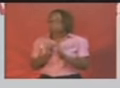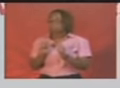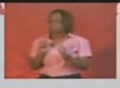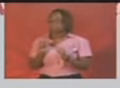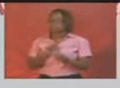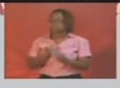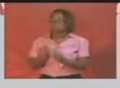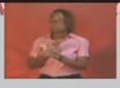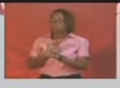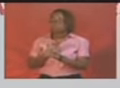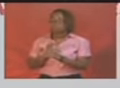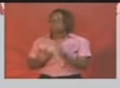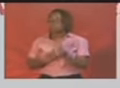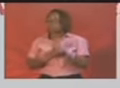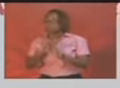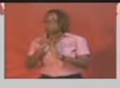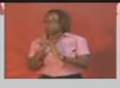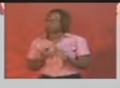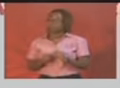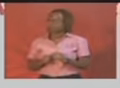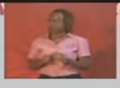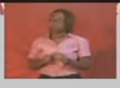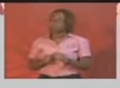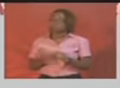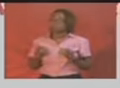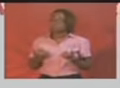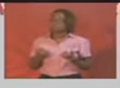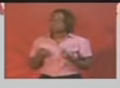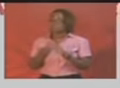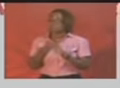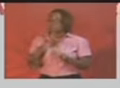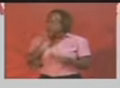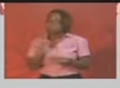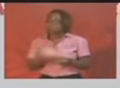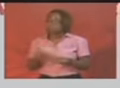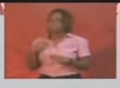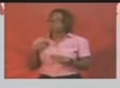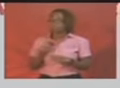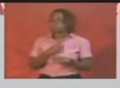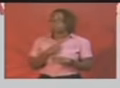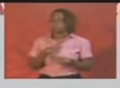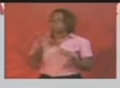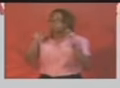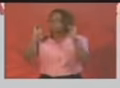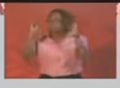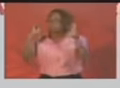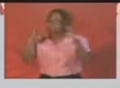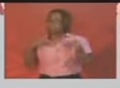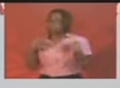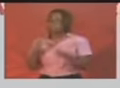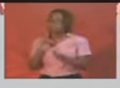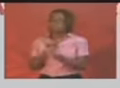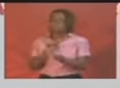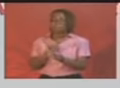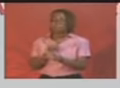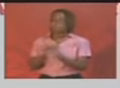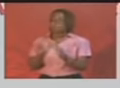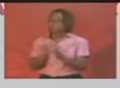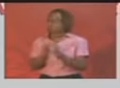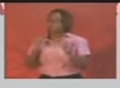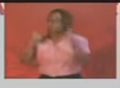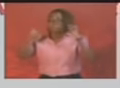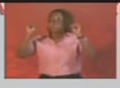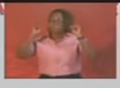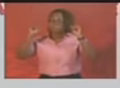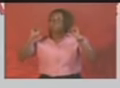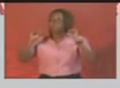the monitoring of the we have been working with education with regards to the guideline development. And of course, the guidelines were eventually put